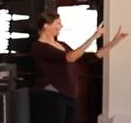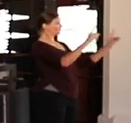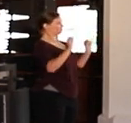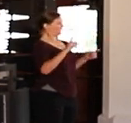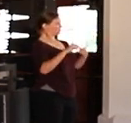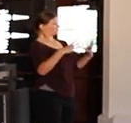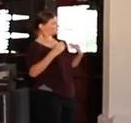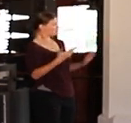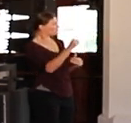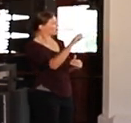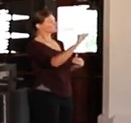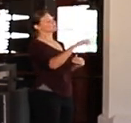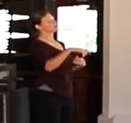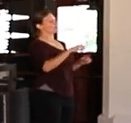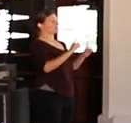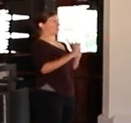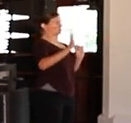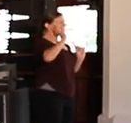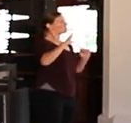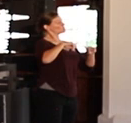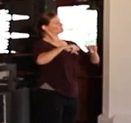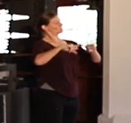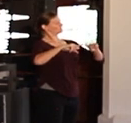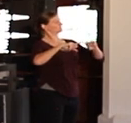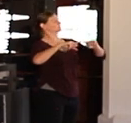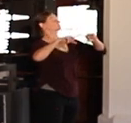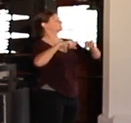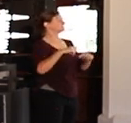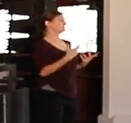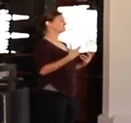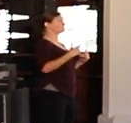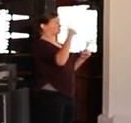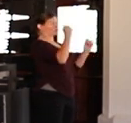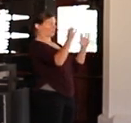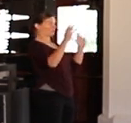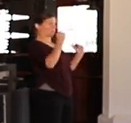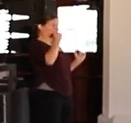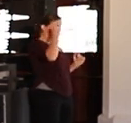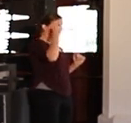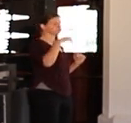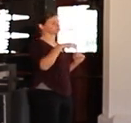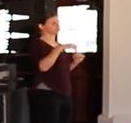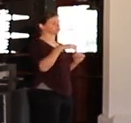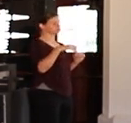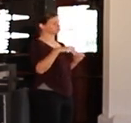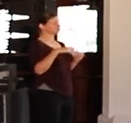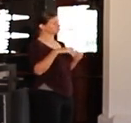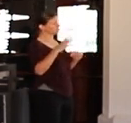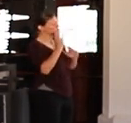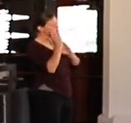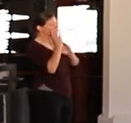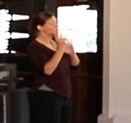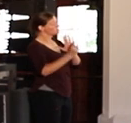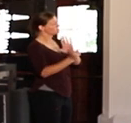for much of your lives, you have been what we call dependent learners. You know, think about it. You're home, if the alarm clock goes